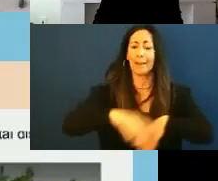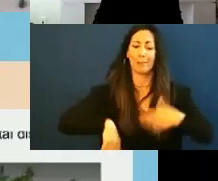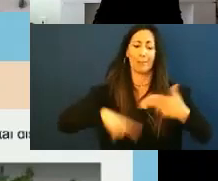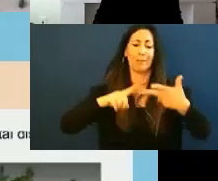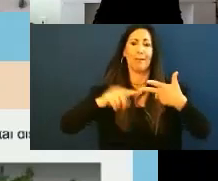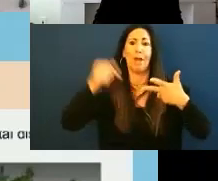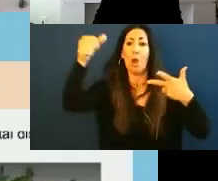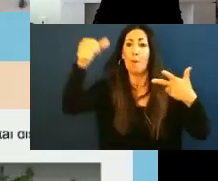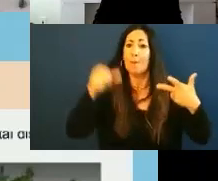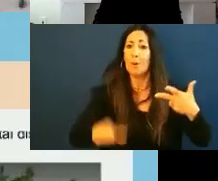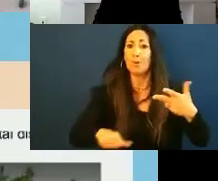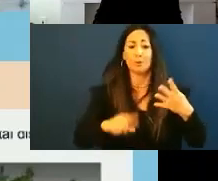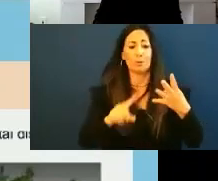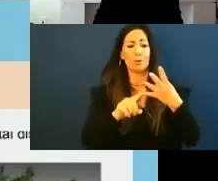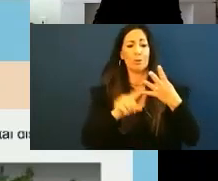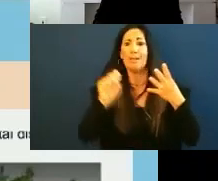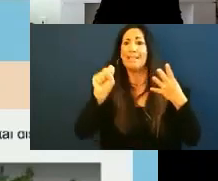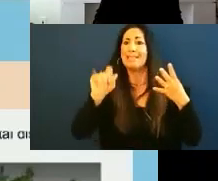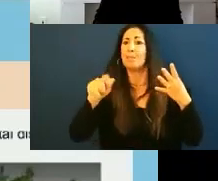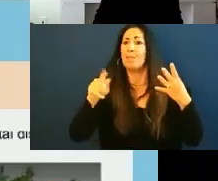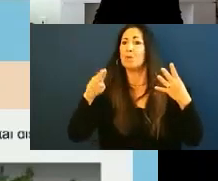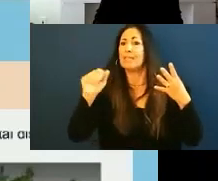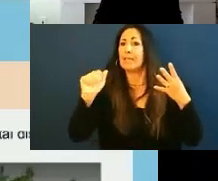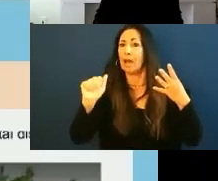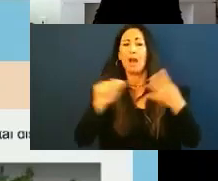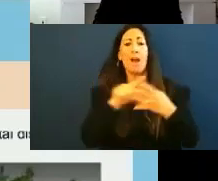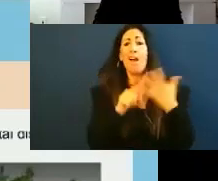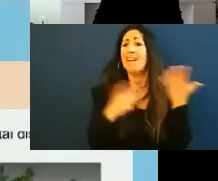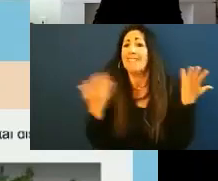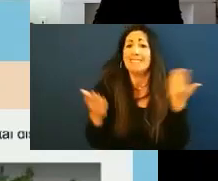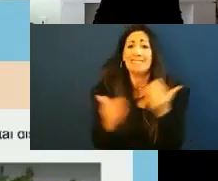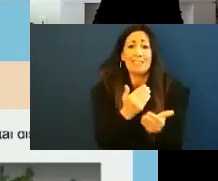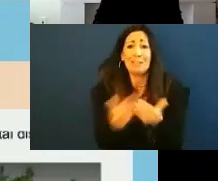session or a symposia. It doesn't really matter. I